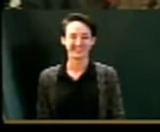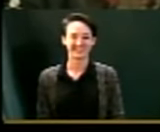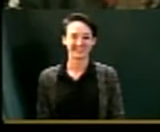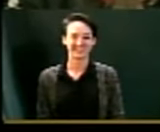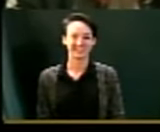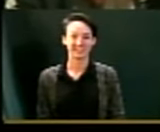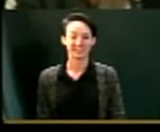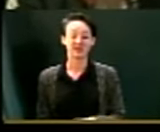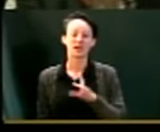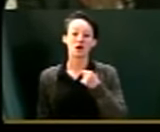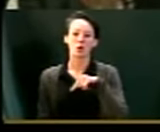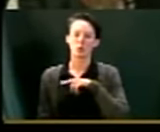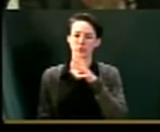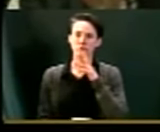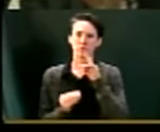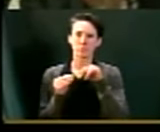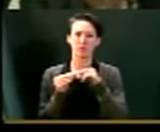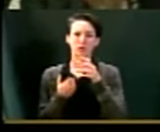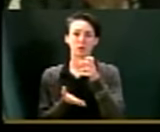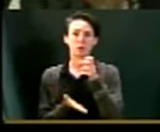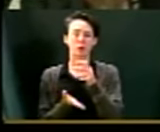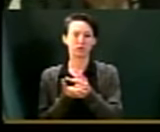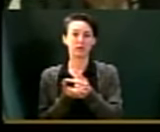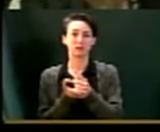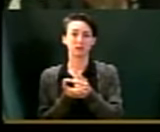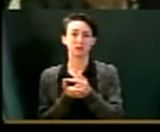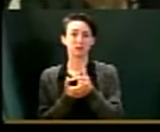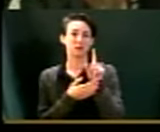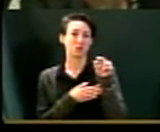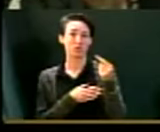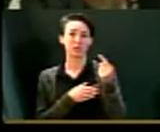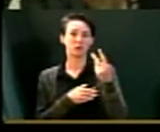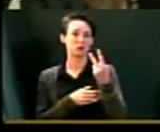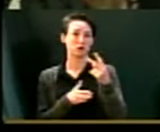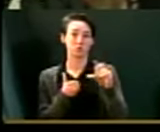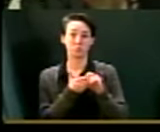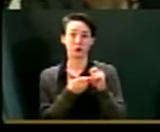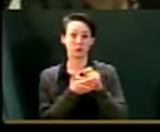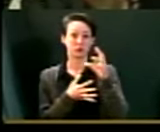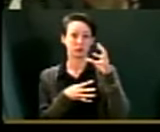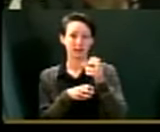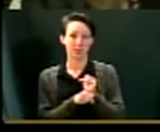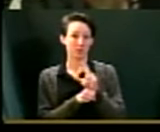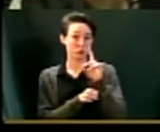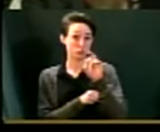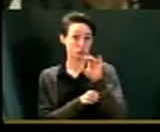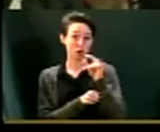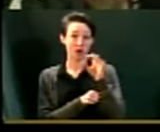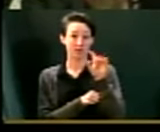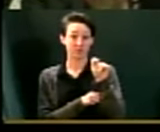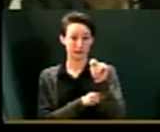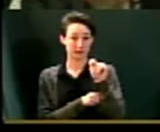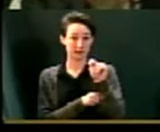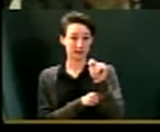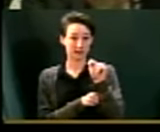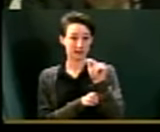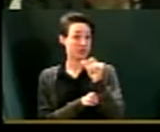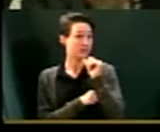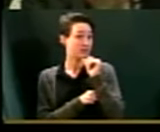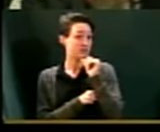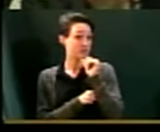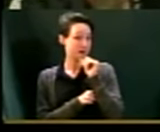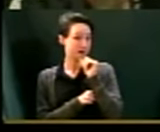on. No. Yeah. Oh, we're talking about approving the two-page summary as yes. a draft. Yes. And not anything